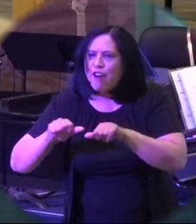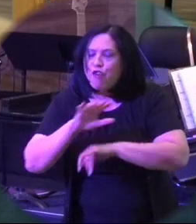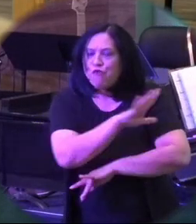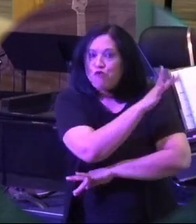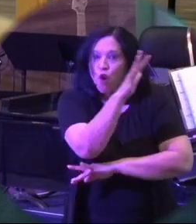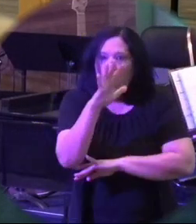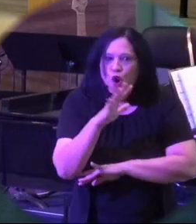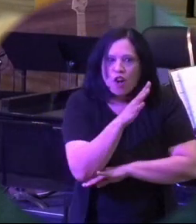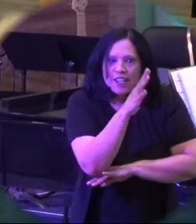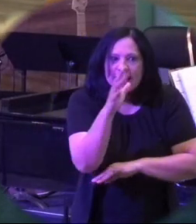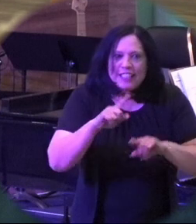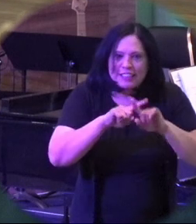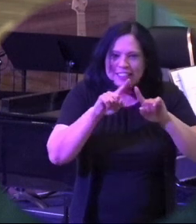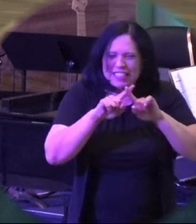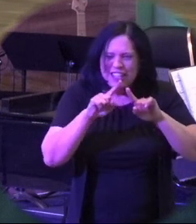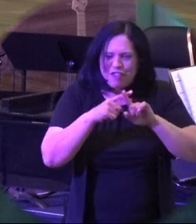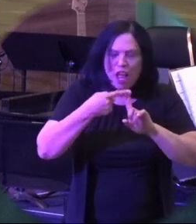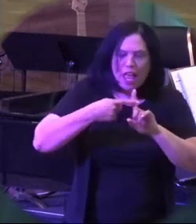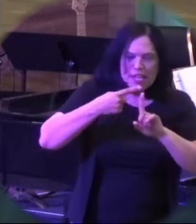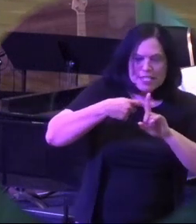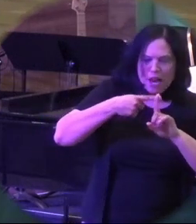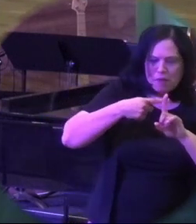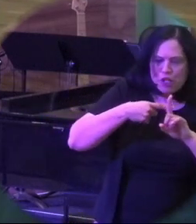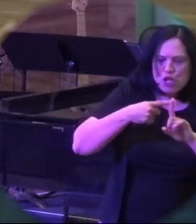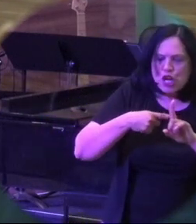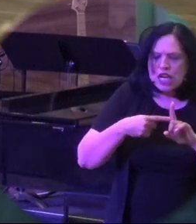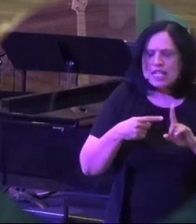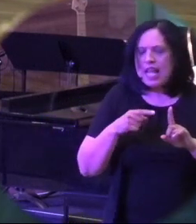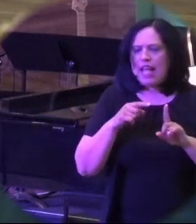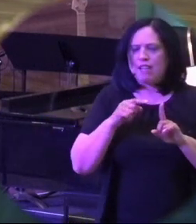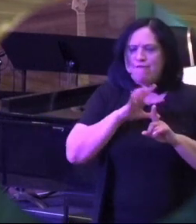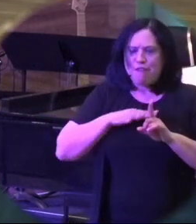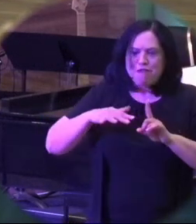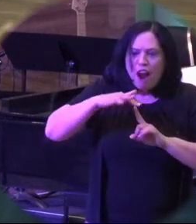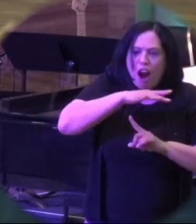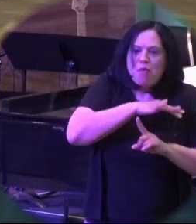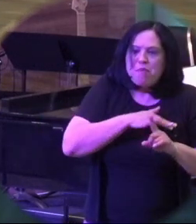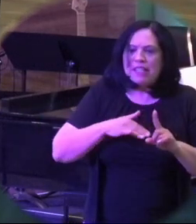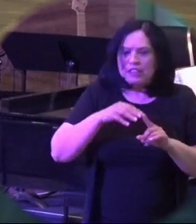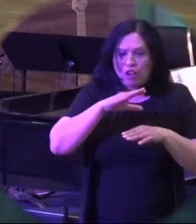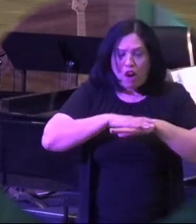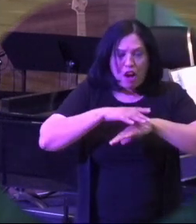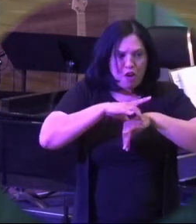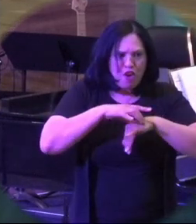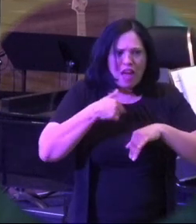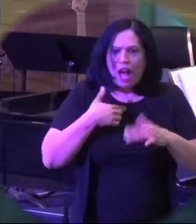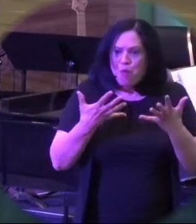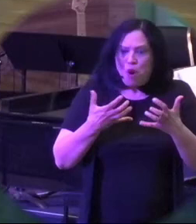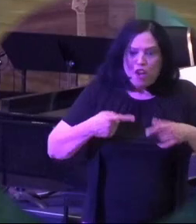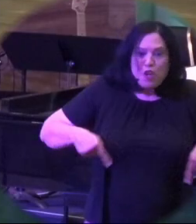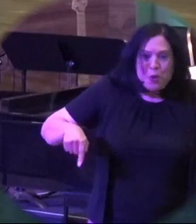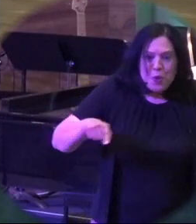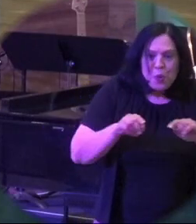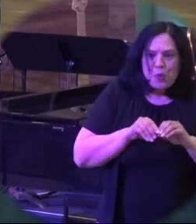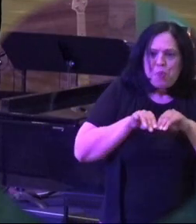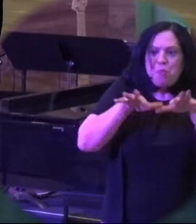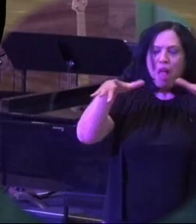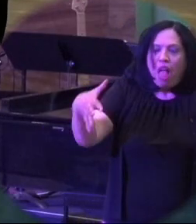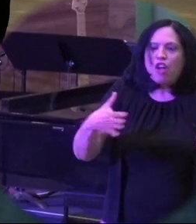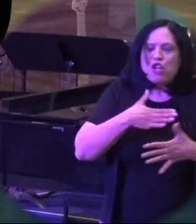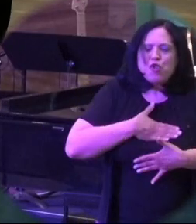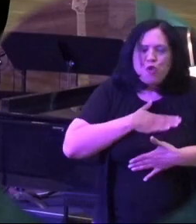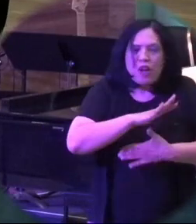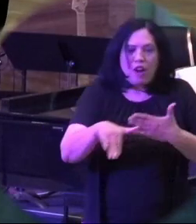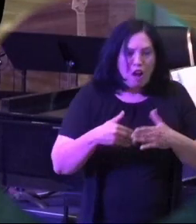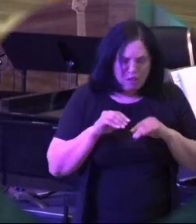built all kinds of climates on planet Earth. And He was saying, I want you to go out and enjoy all of what I've created for you. So